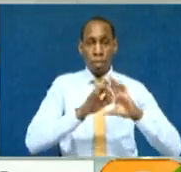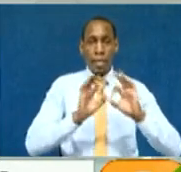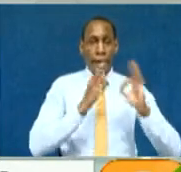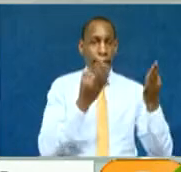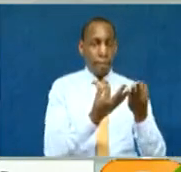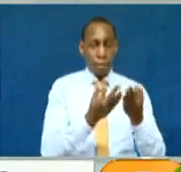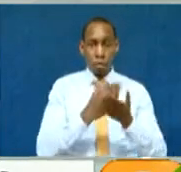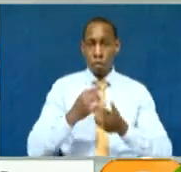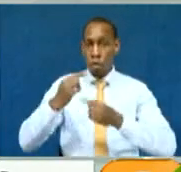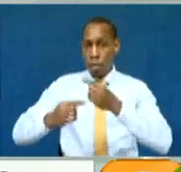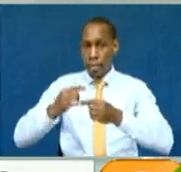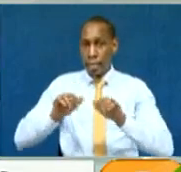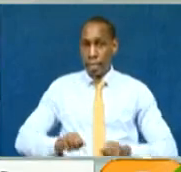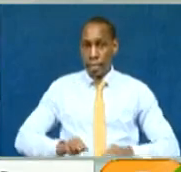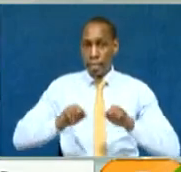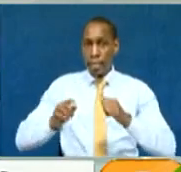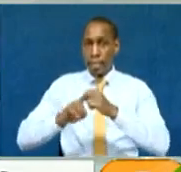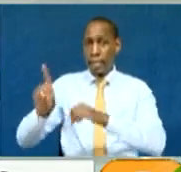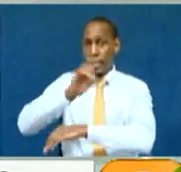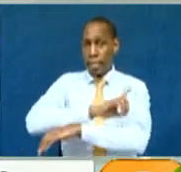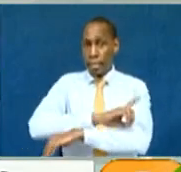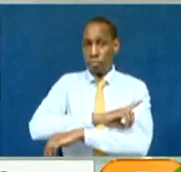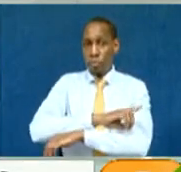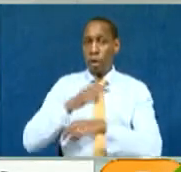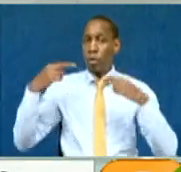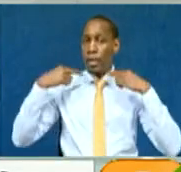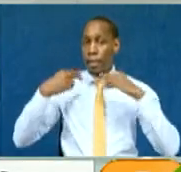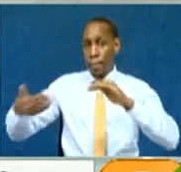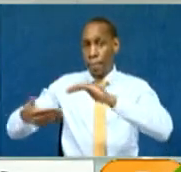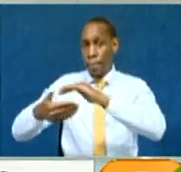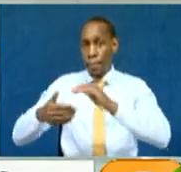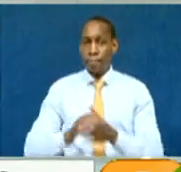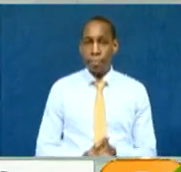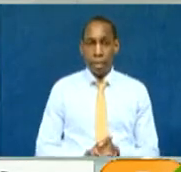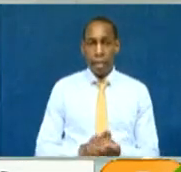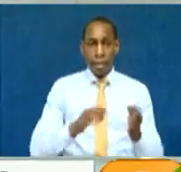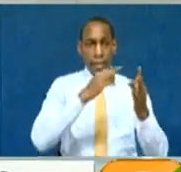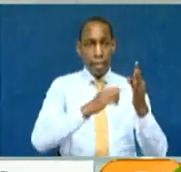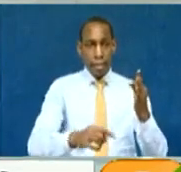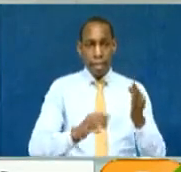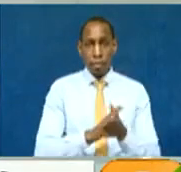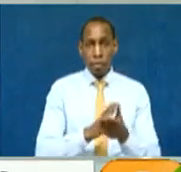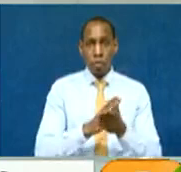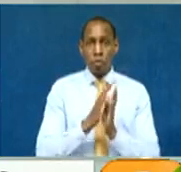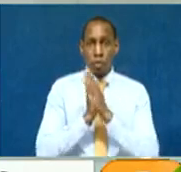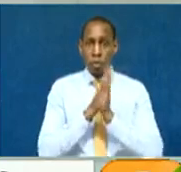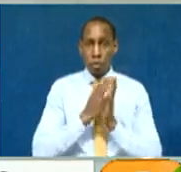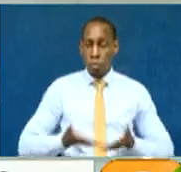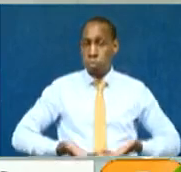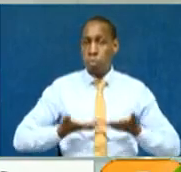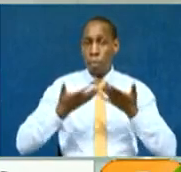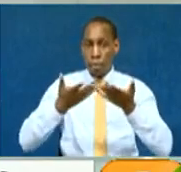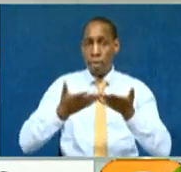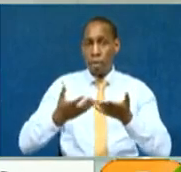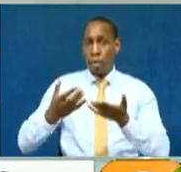with their families kept them going for the 6 days that they were trapped inside the mine. The trio, who narrated their near-death